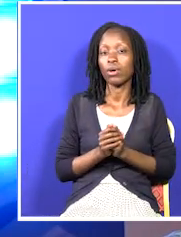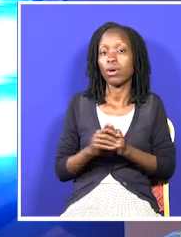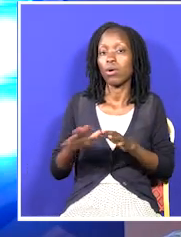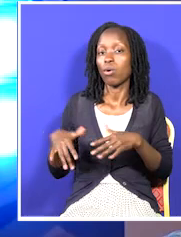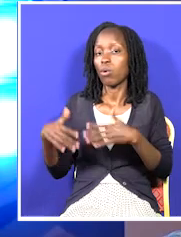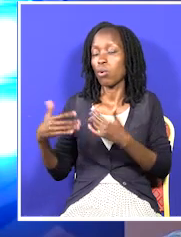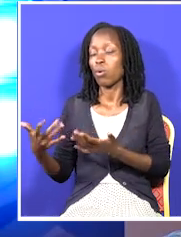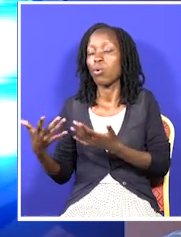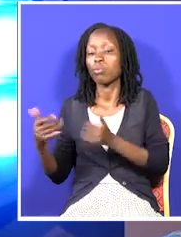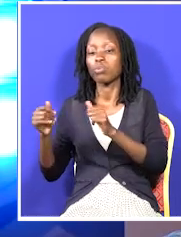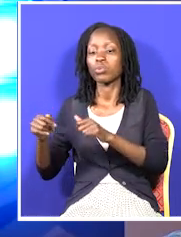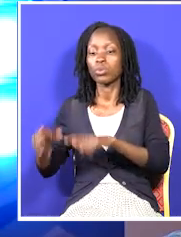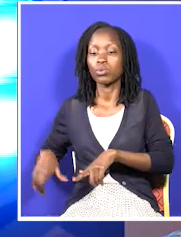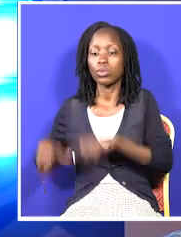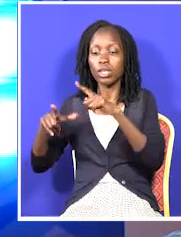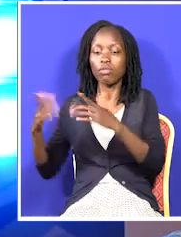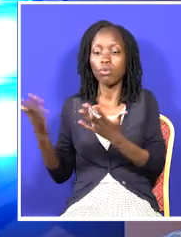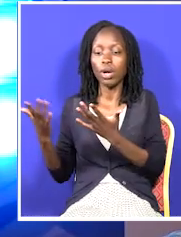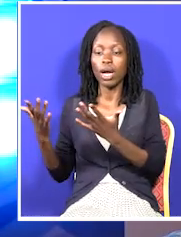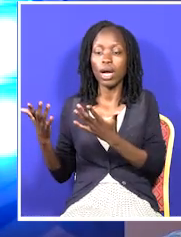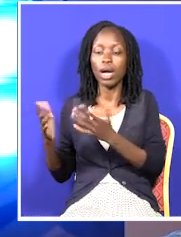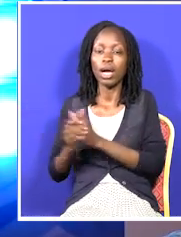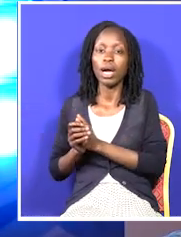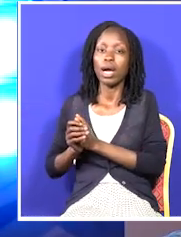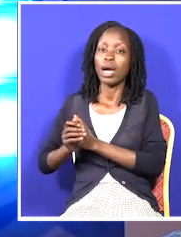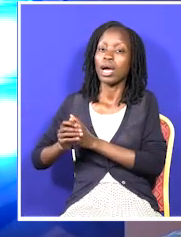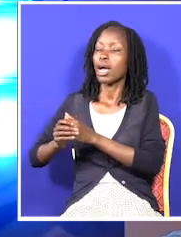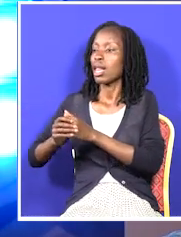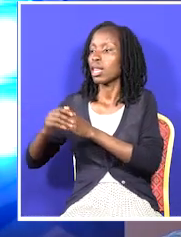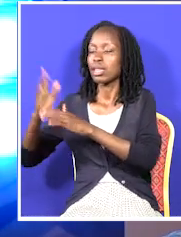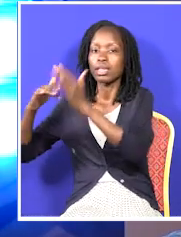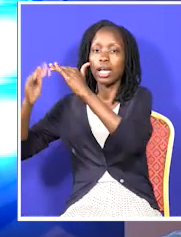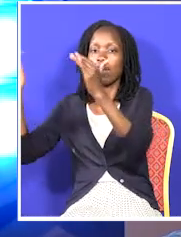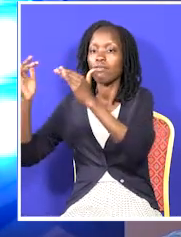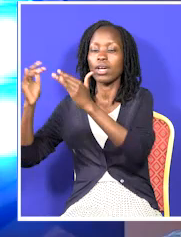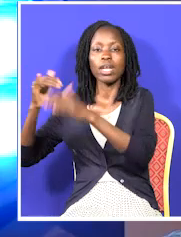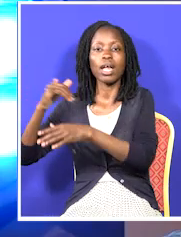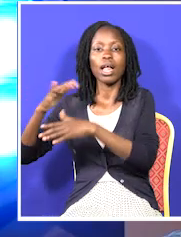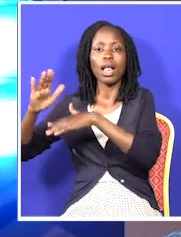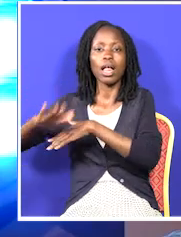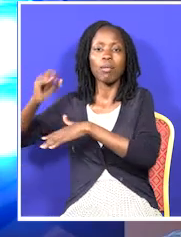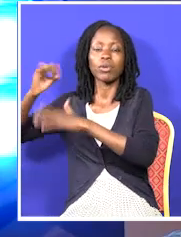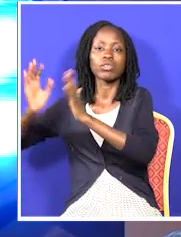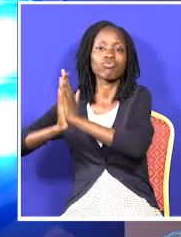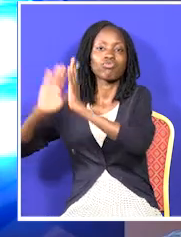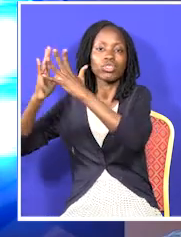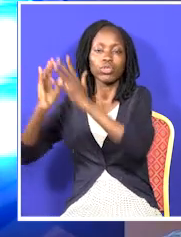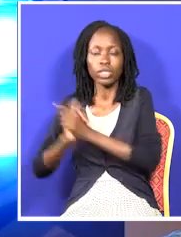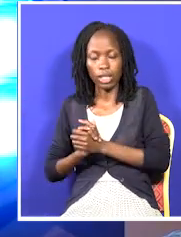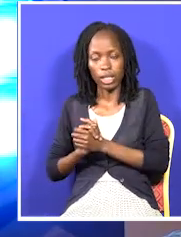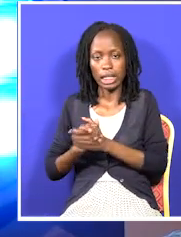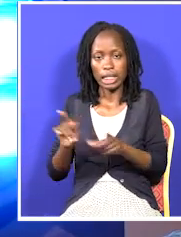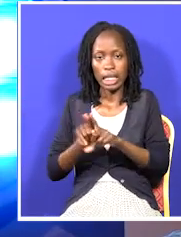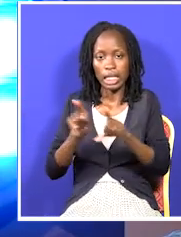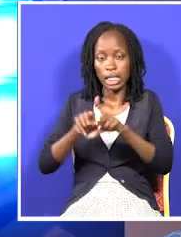hell, or it can exist in a place of bliss, which we call heaven. And